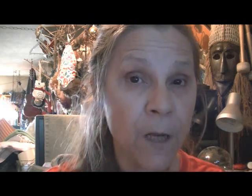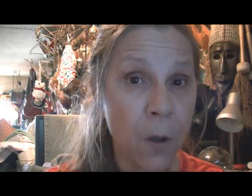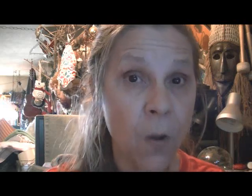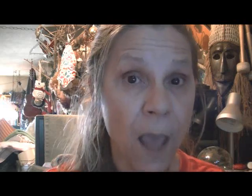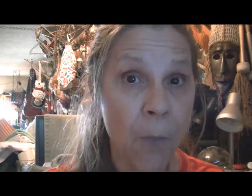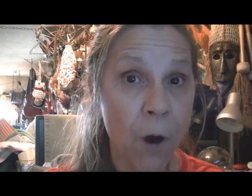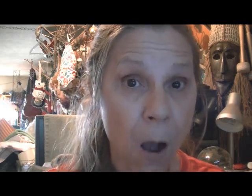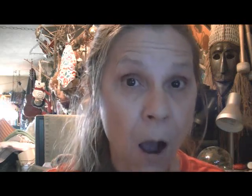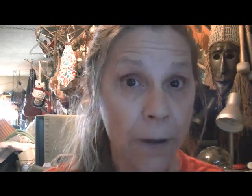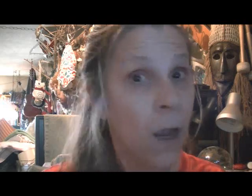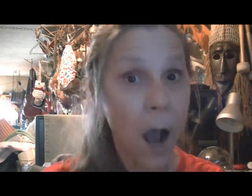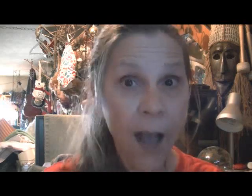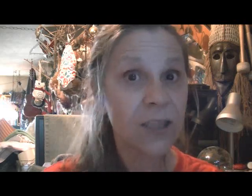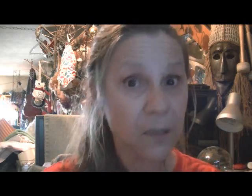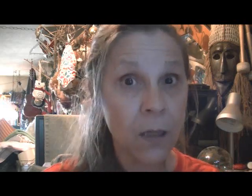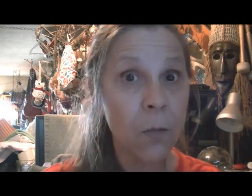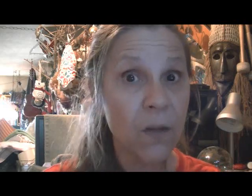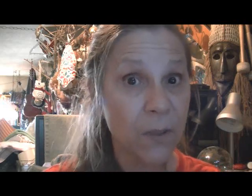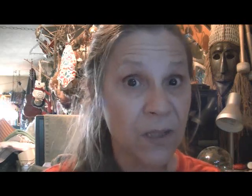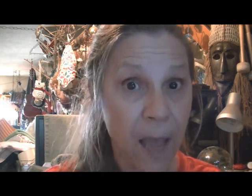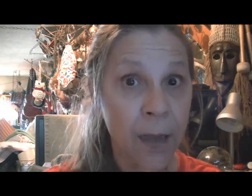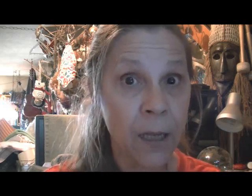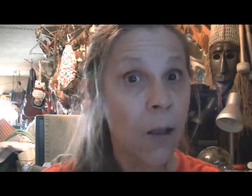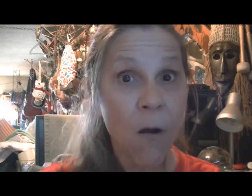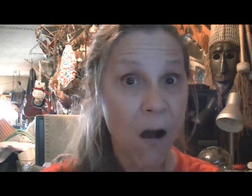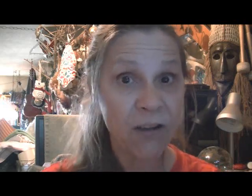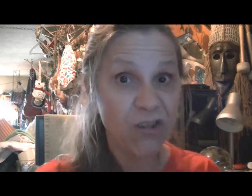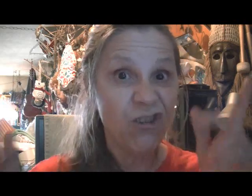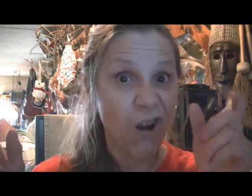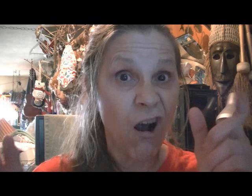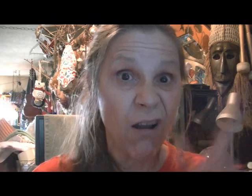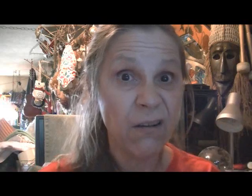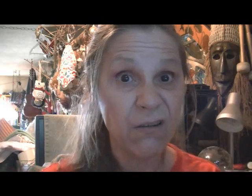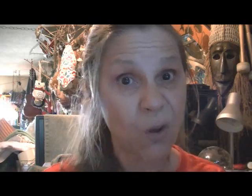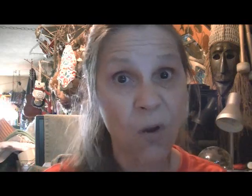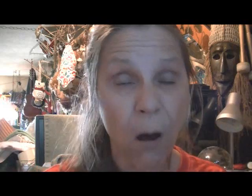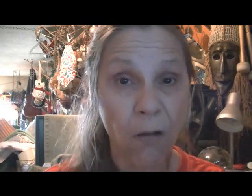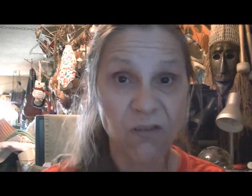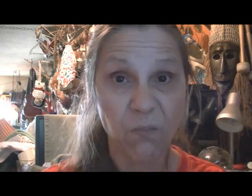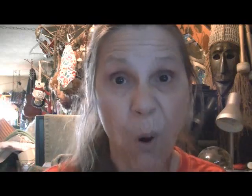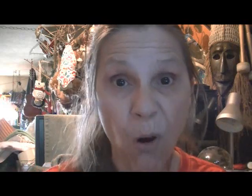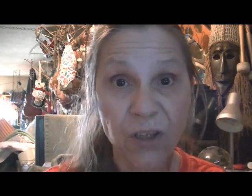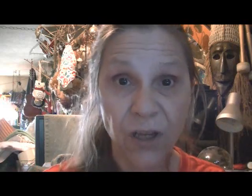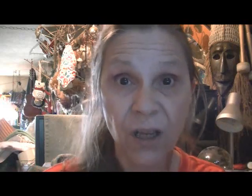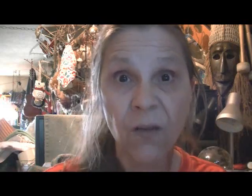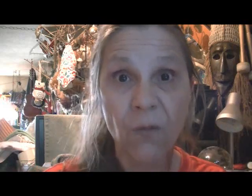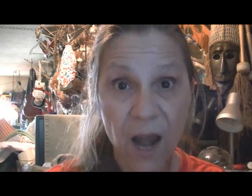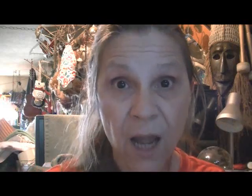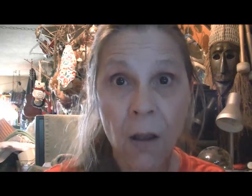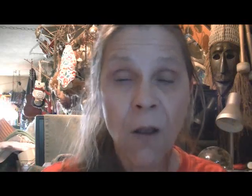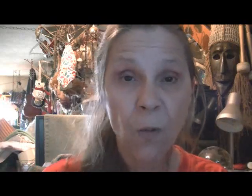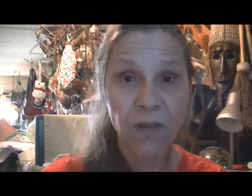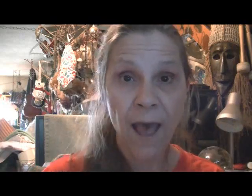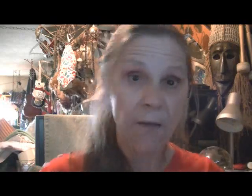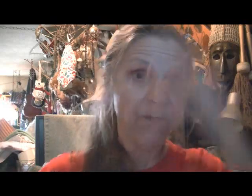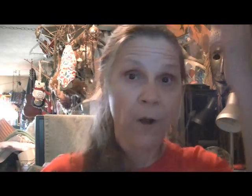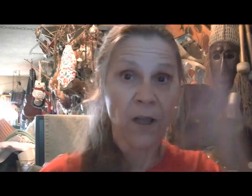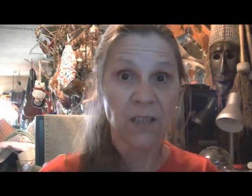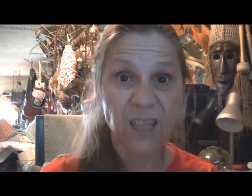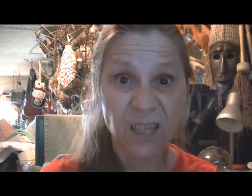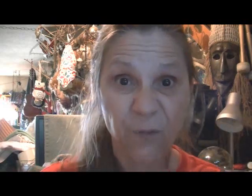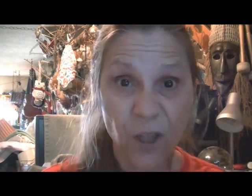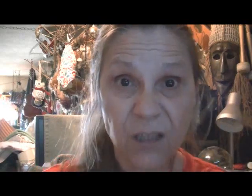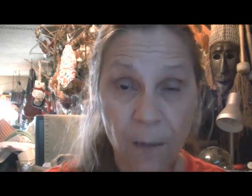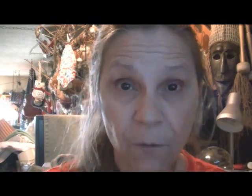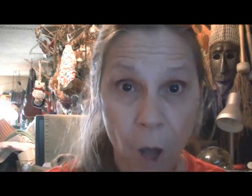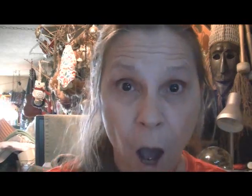had that video camera on, I still would have been standing on John's so-called porch in the rain with that